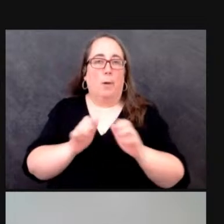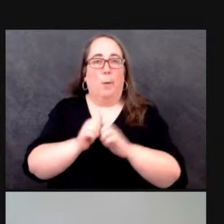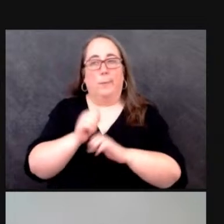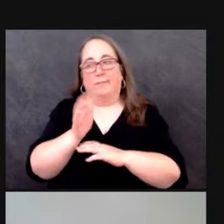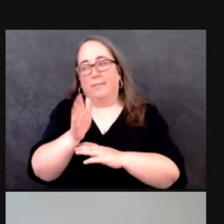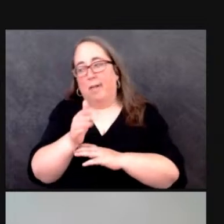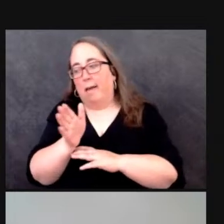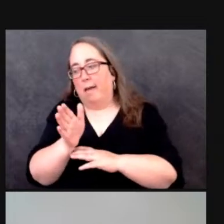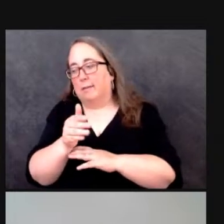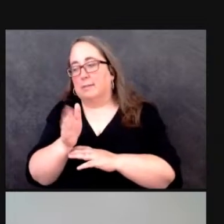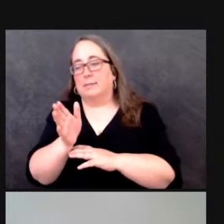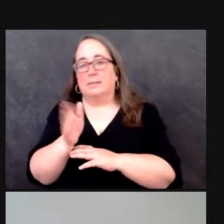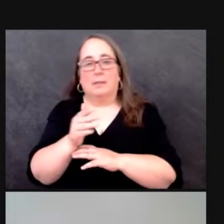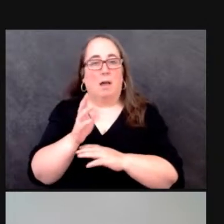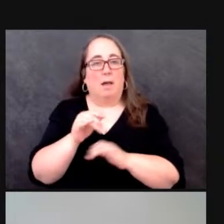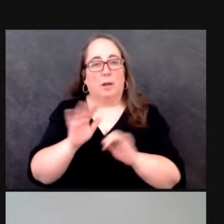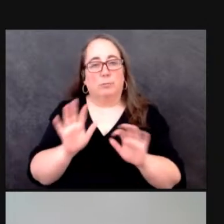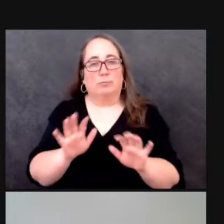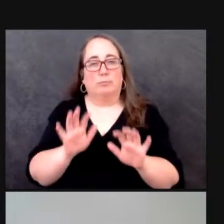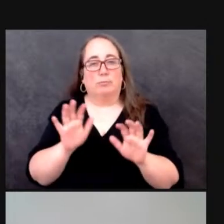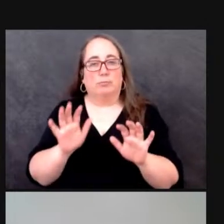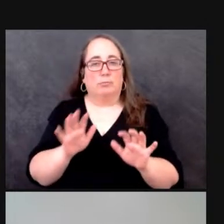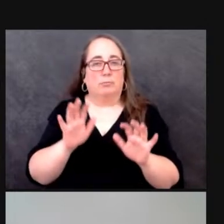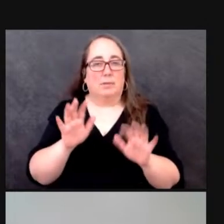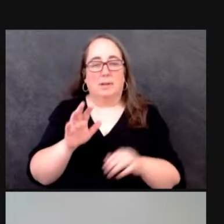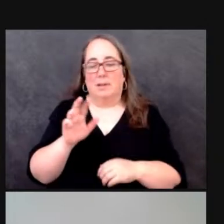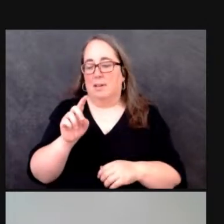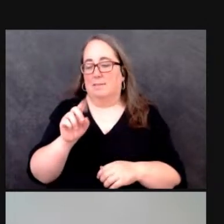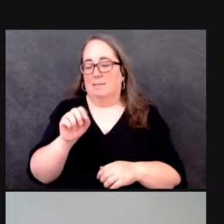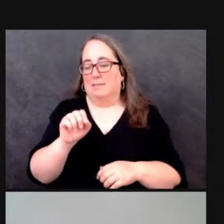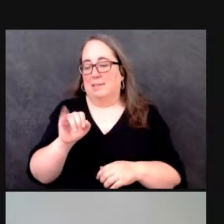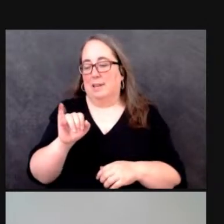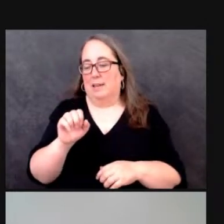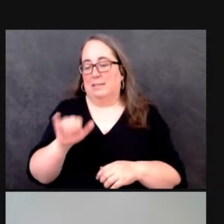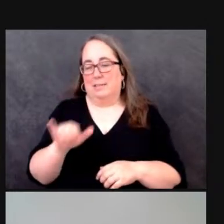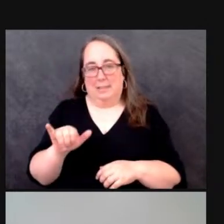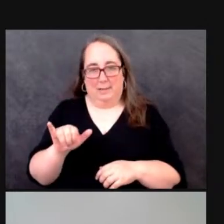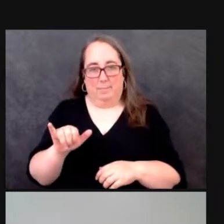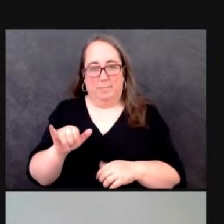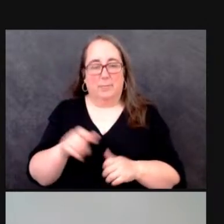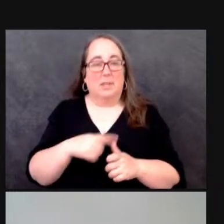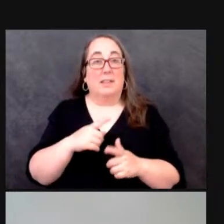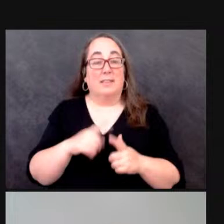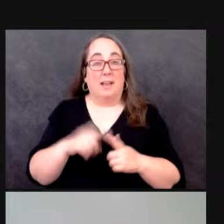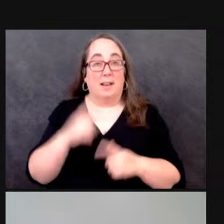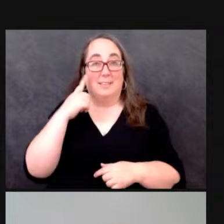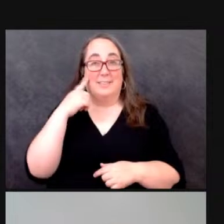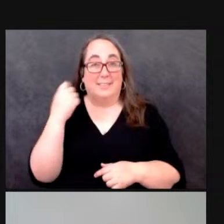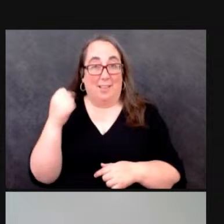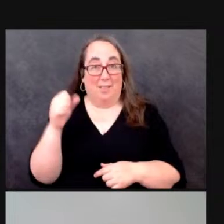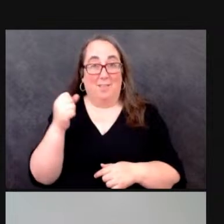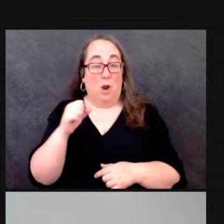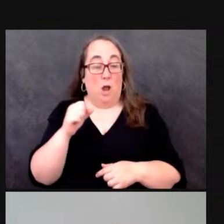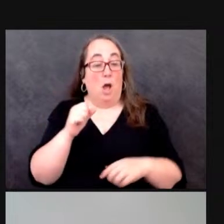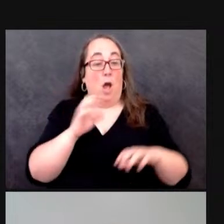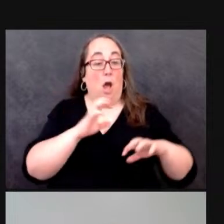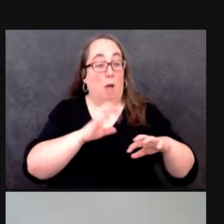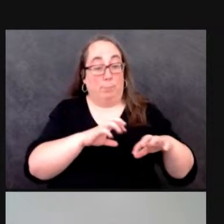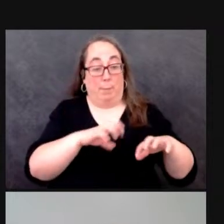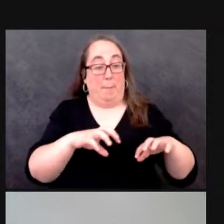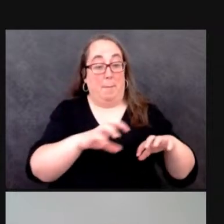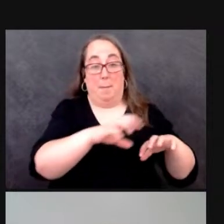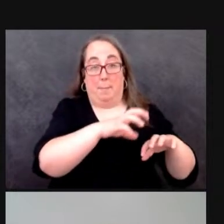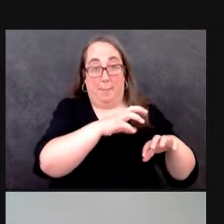a profusion of field daisies. Upon this, artistically arranged under the direction of Mr. Henry C.